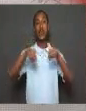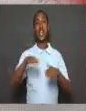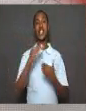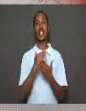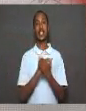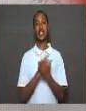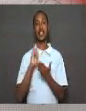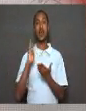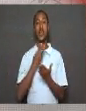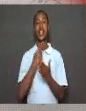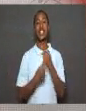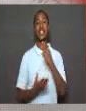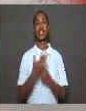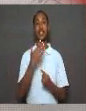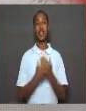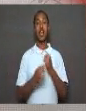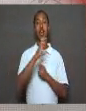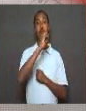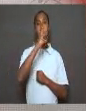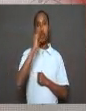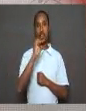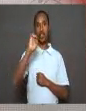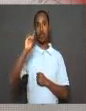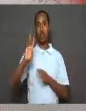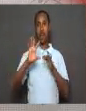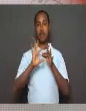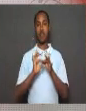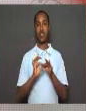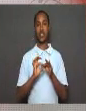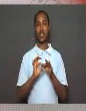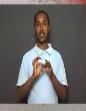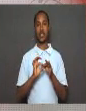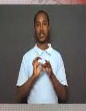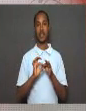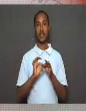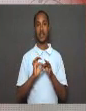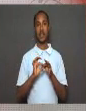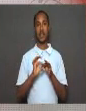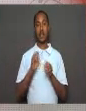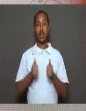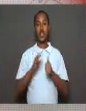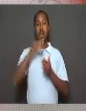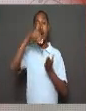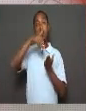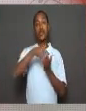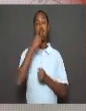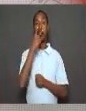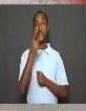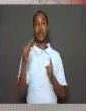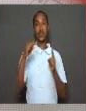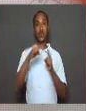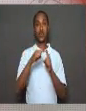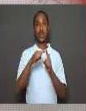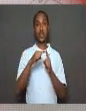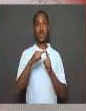lesson, we discussed coordinate covalent bonds, which are also referred to